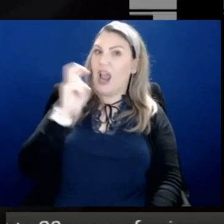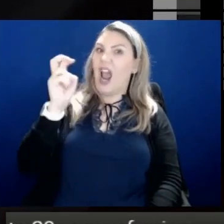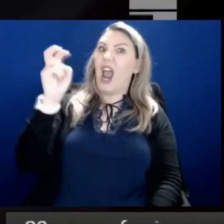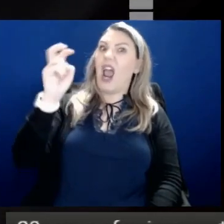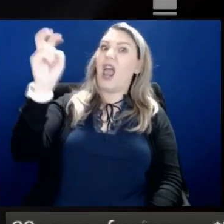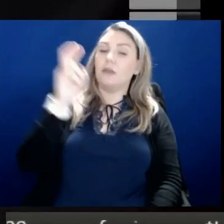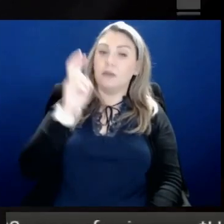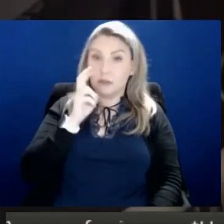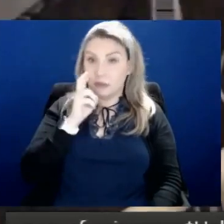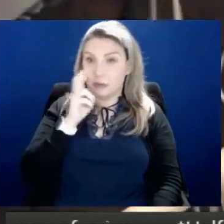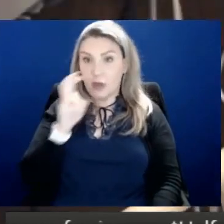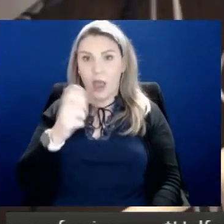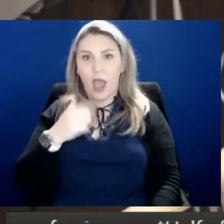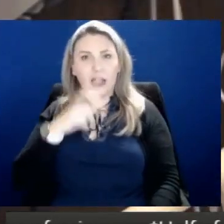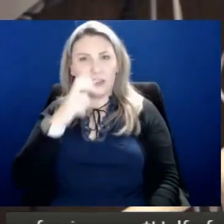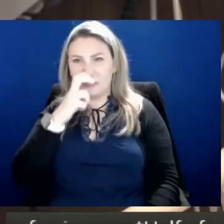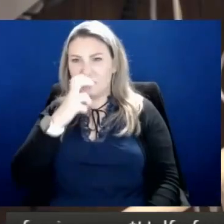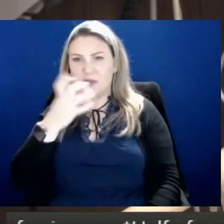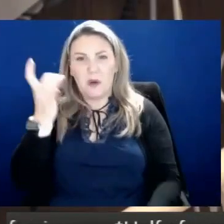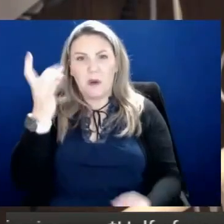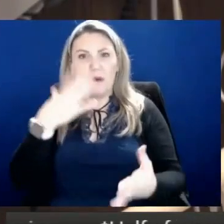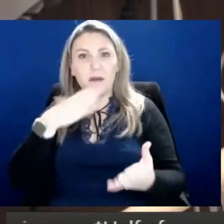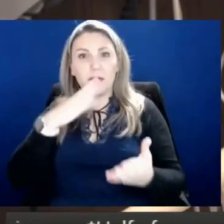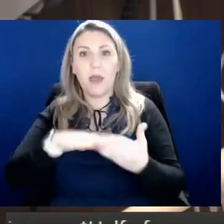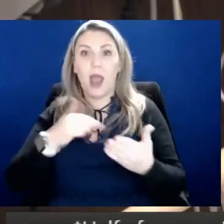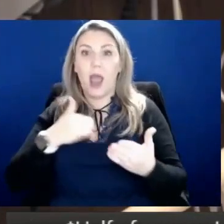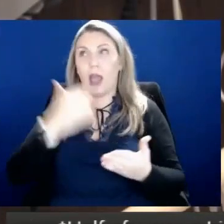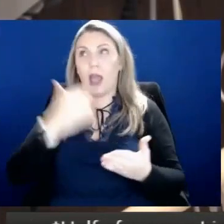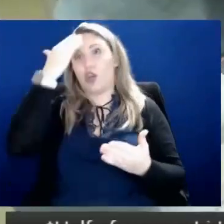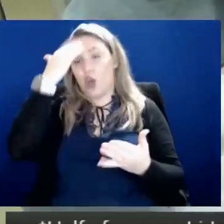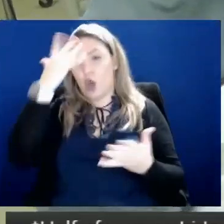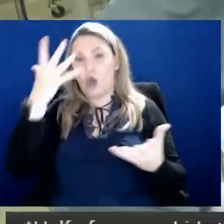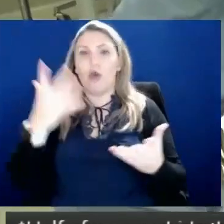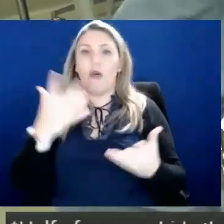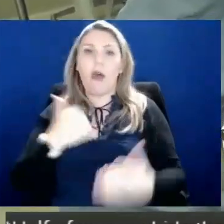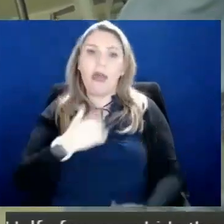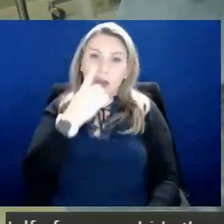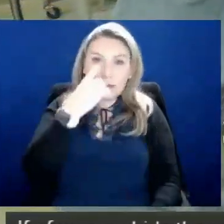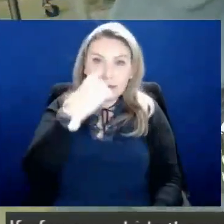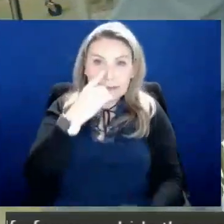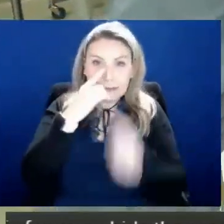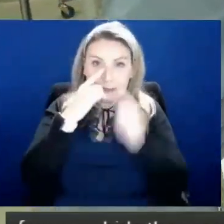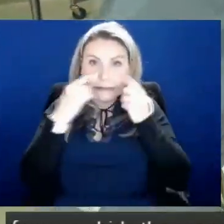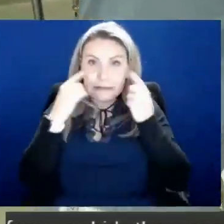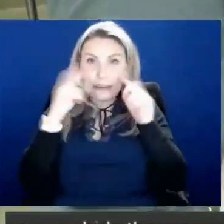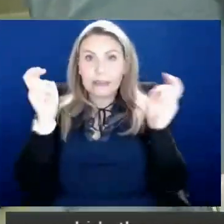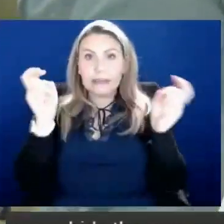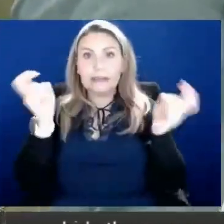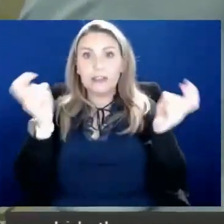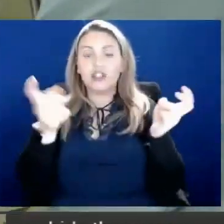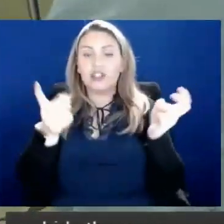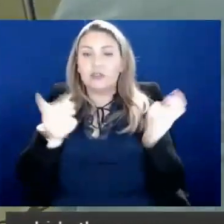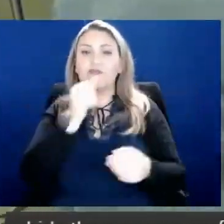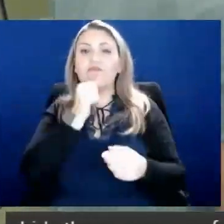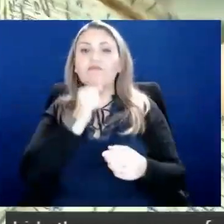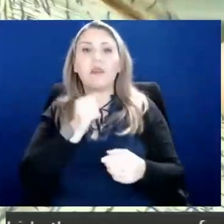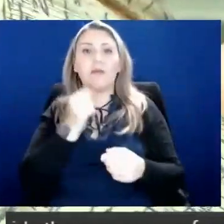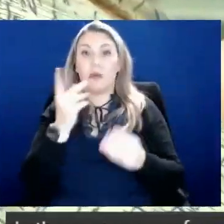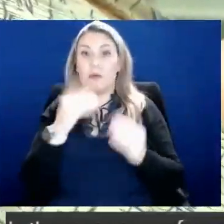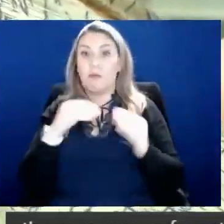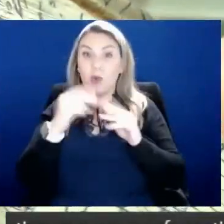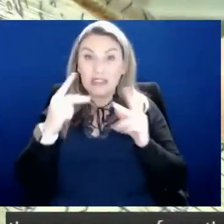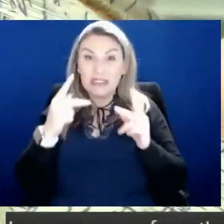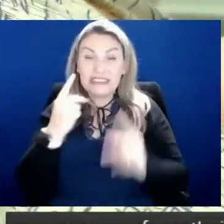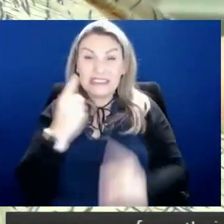So I snore really bad, and I always knew that I did. I thought it was just sinus issues. It turns out Aaron was suffering from something far more serious,